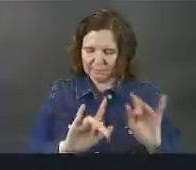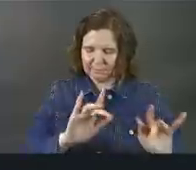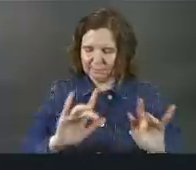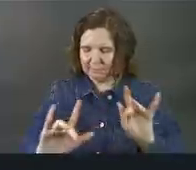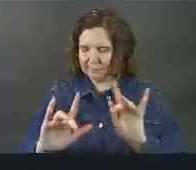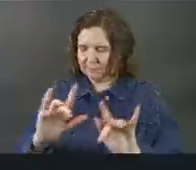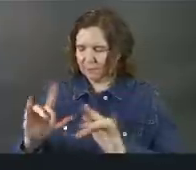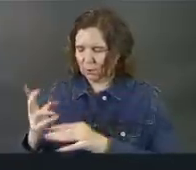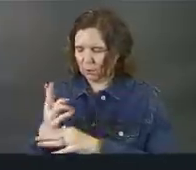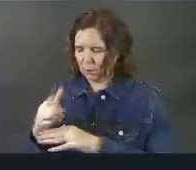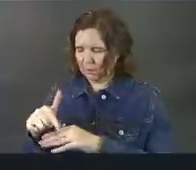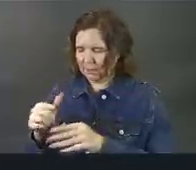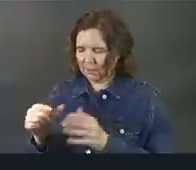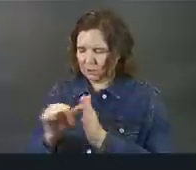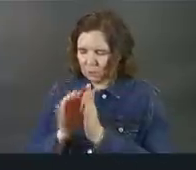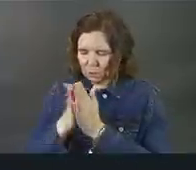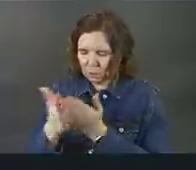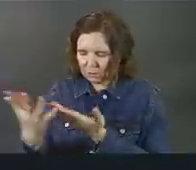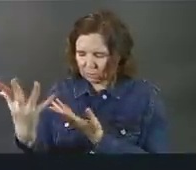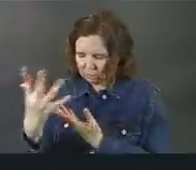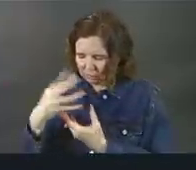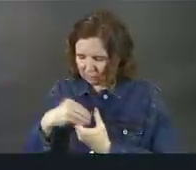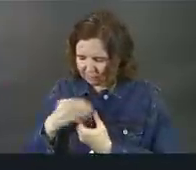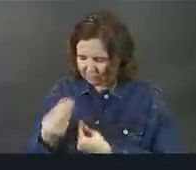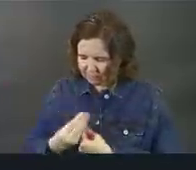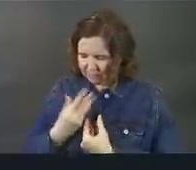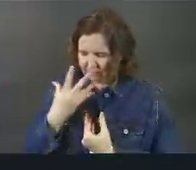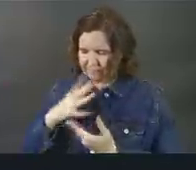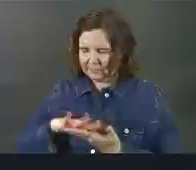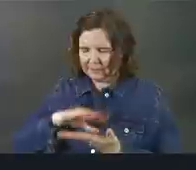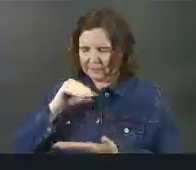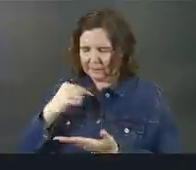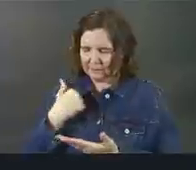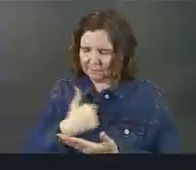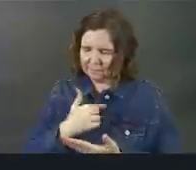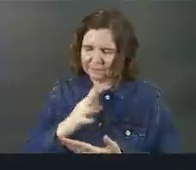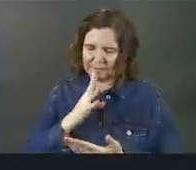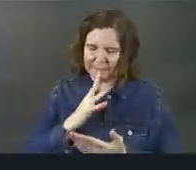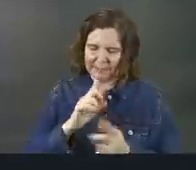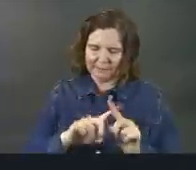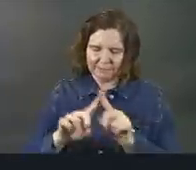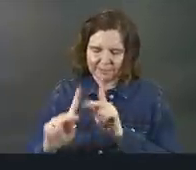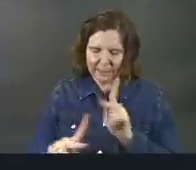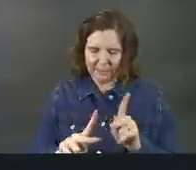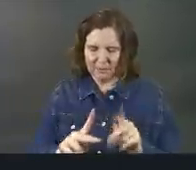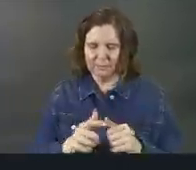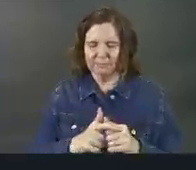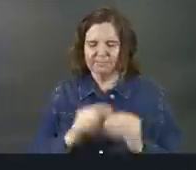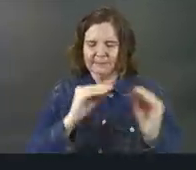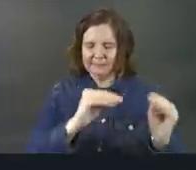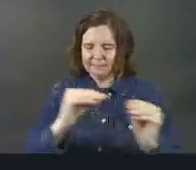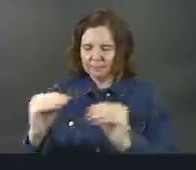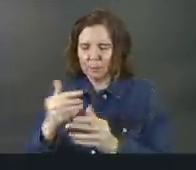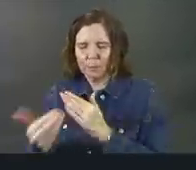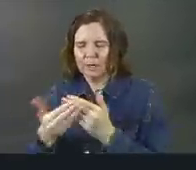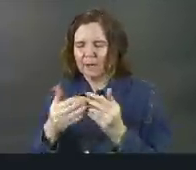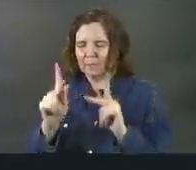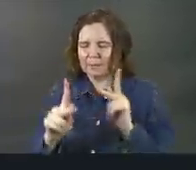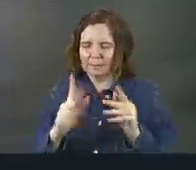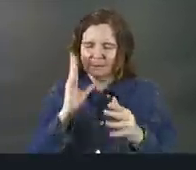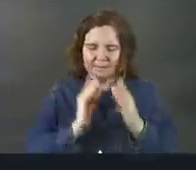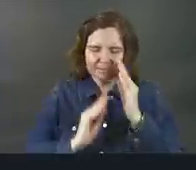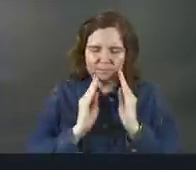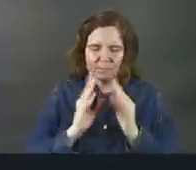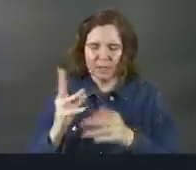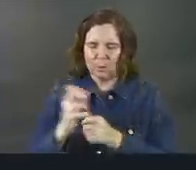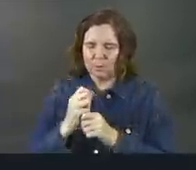you would use this word, God, you would use this message, Father, to speak to people. God, that whatever people are going through, God, that they